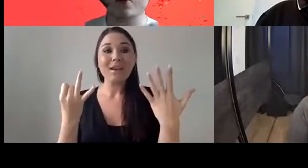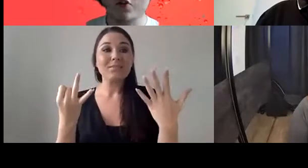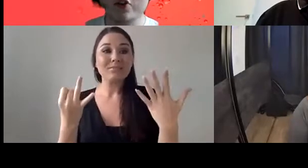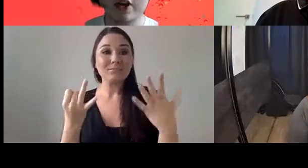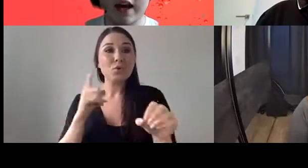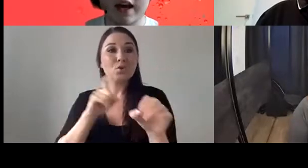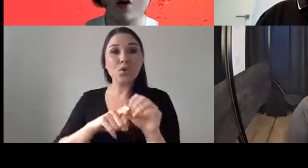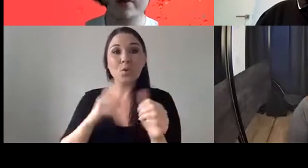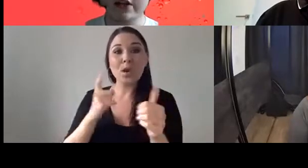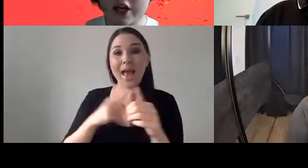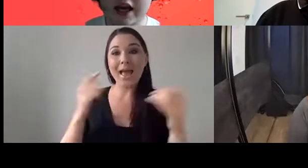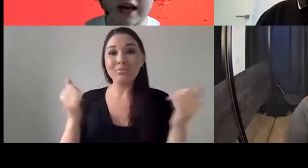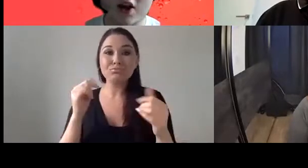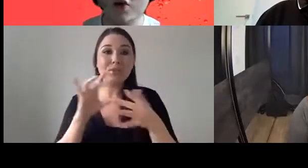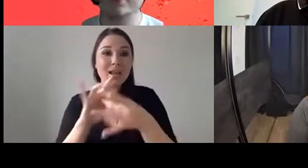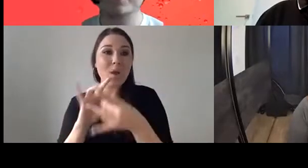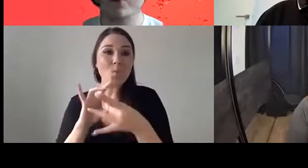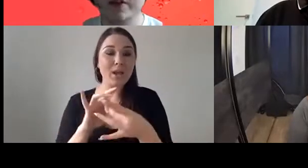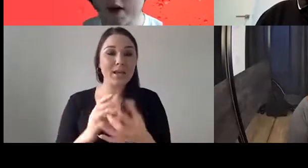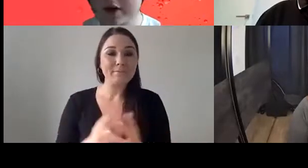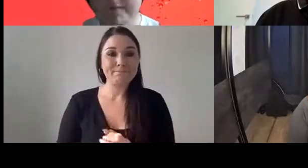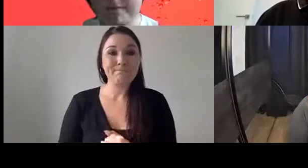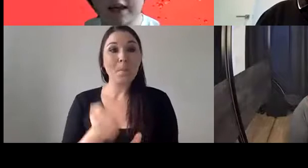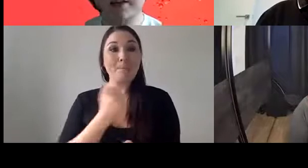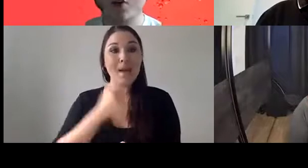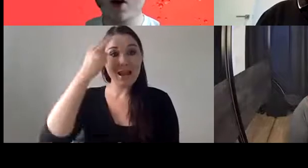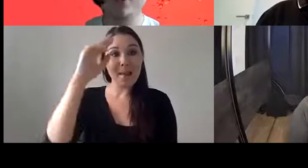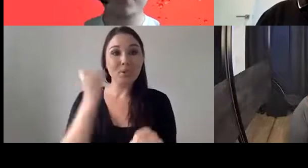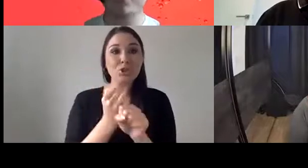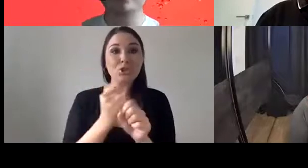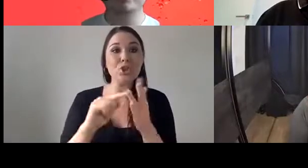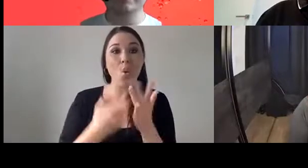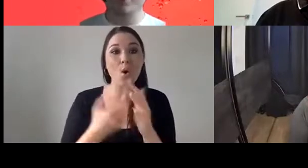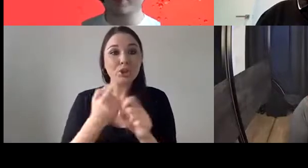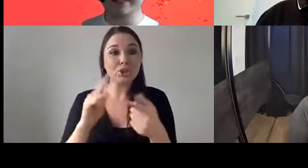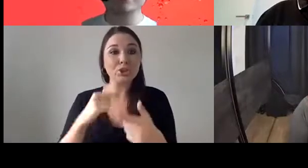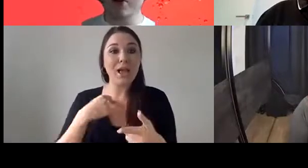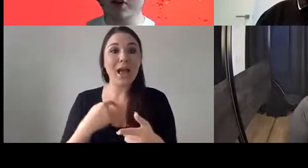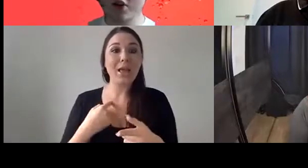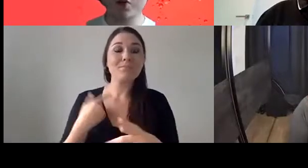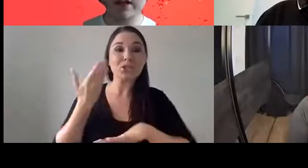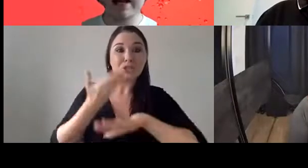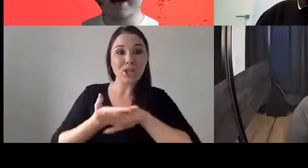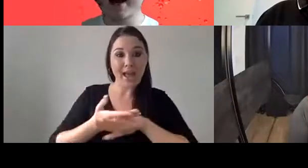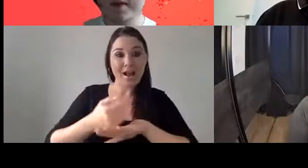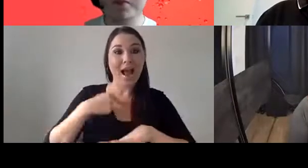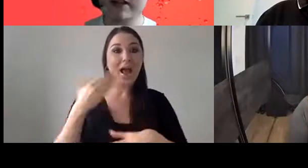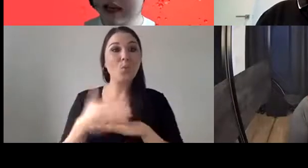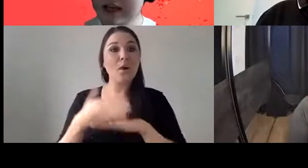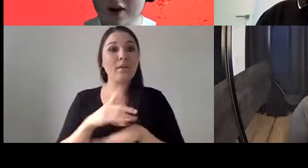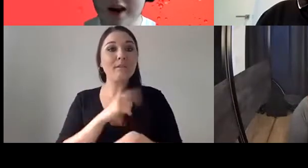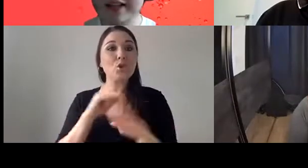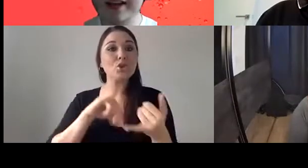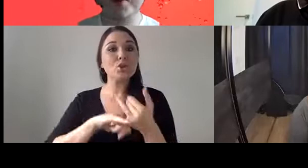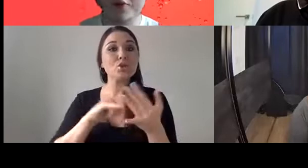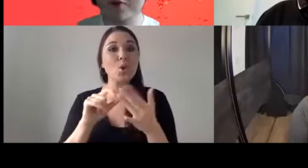name is George and I'll be the chair and host for this webinar. So I work for Trust in Soda and Soda Social. And by